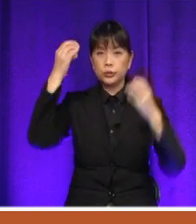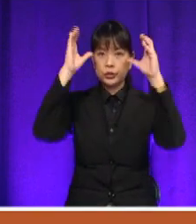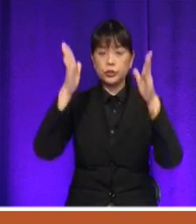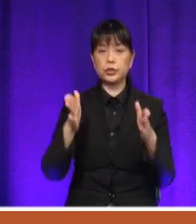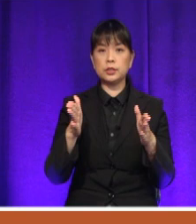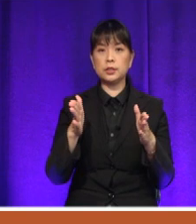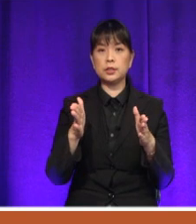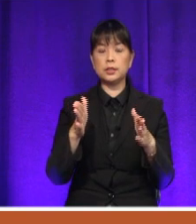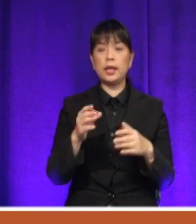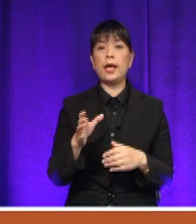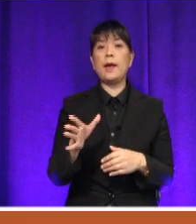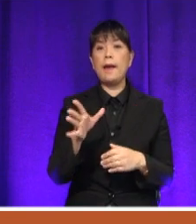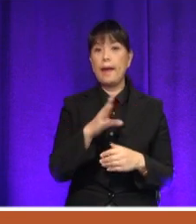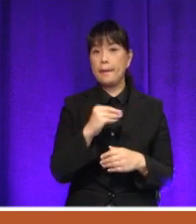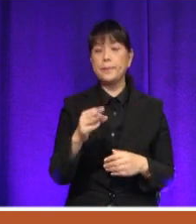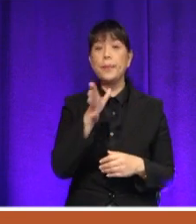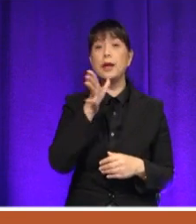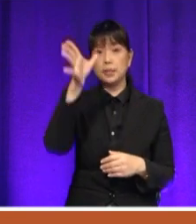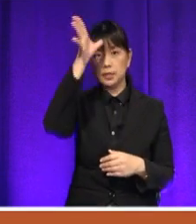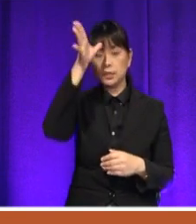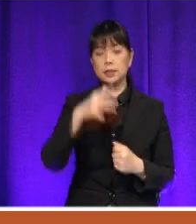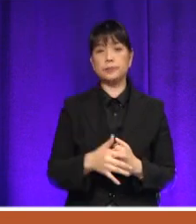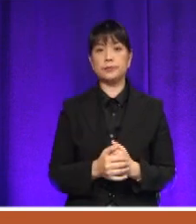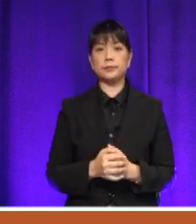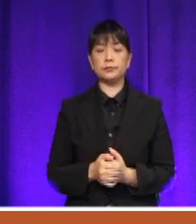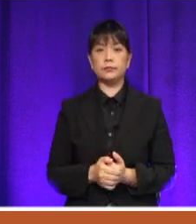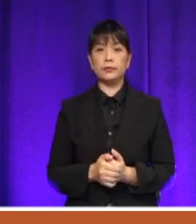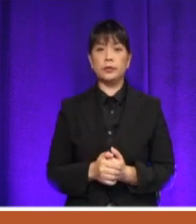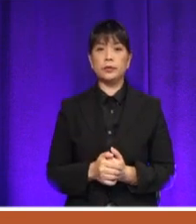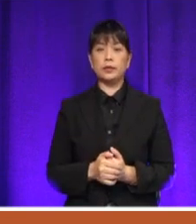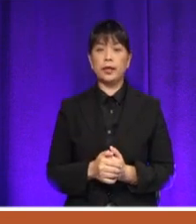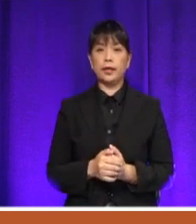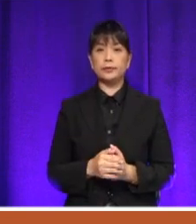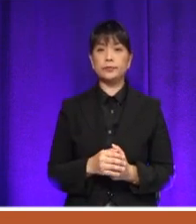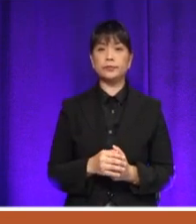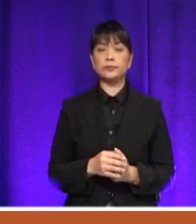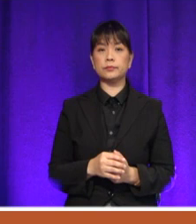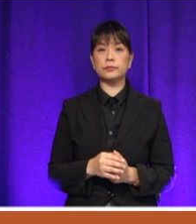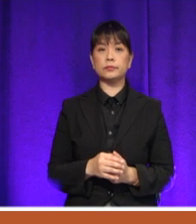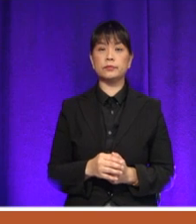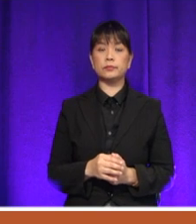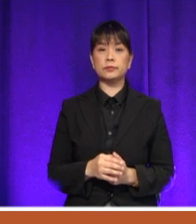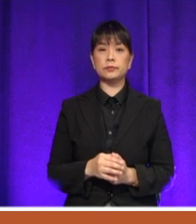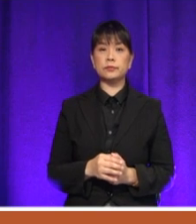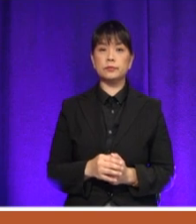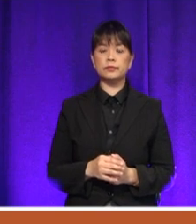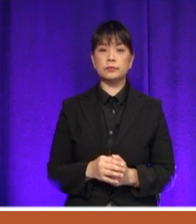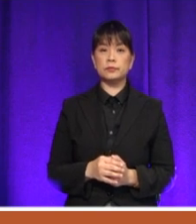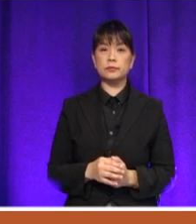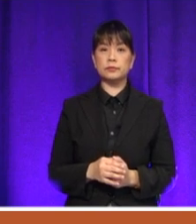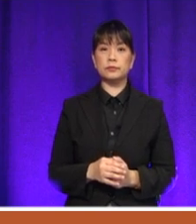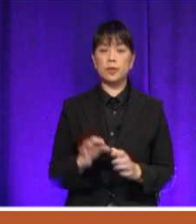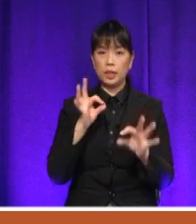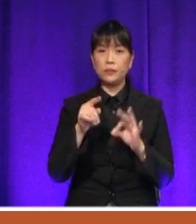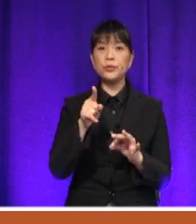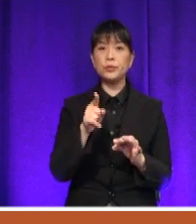a parent. Okay, so now Nisa, let me ask you a question if you don't mind. Okay. Right, now, if you